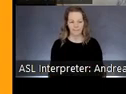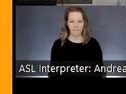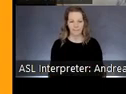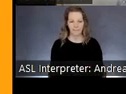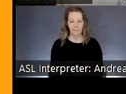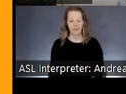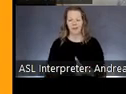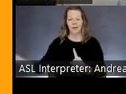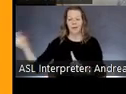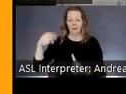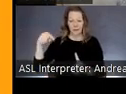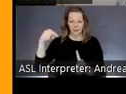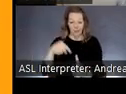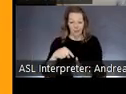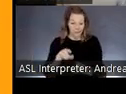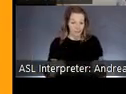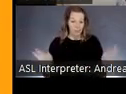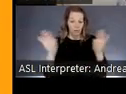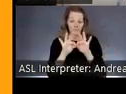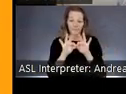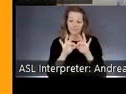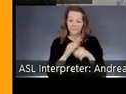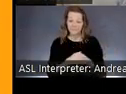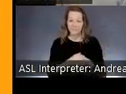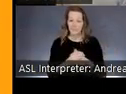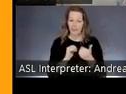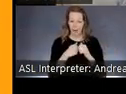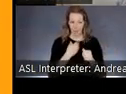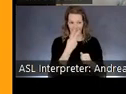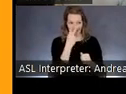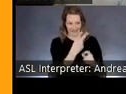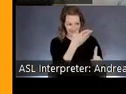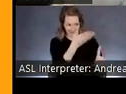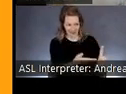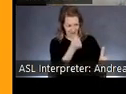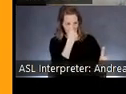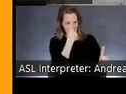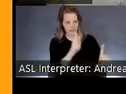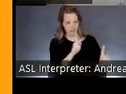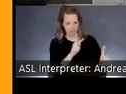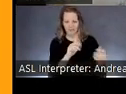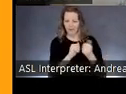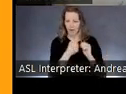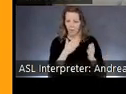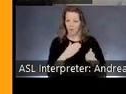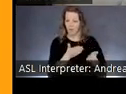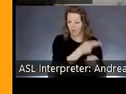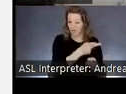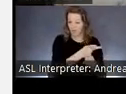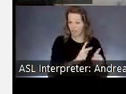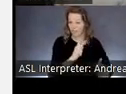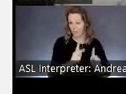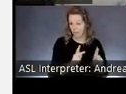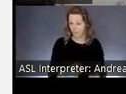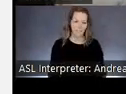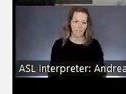And again, that's really important because how we see people is how we serve people, right? If